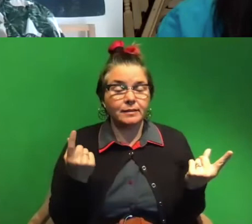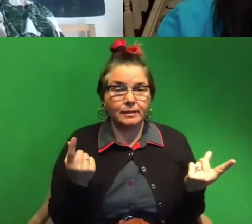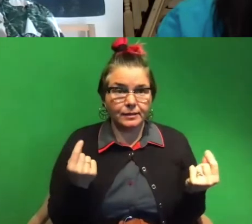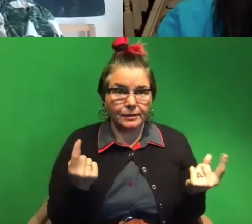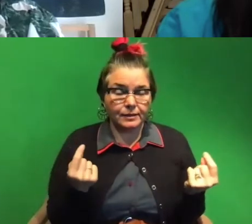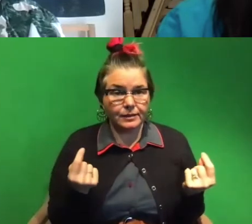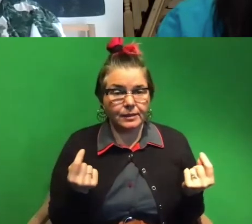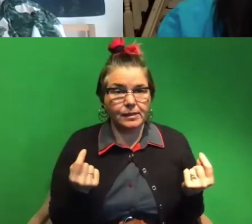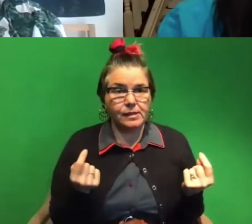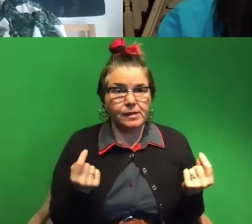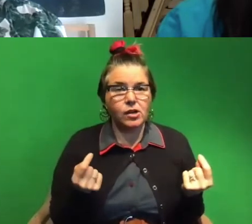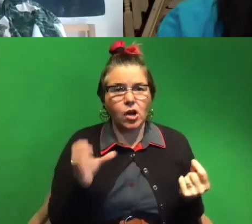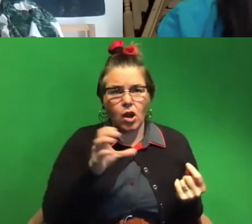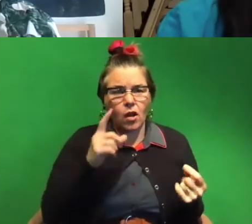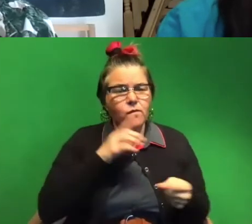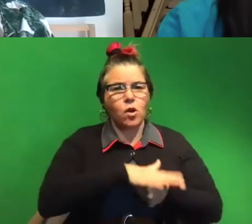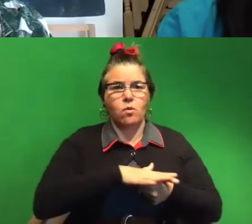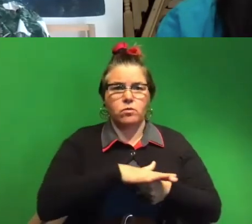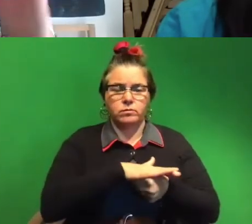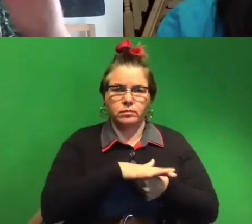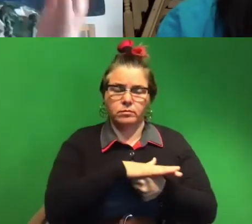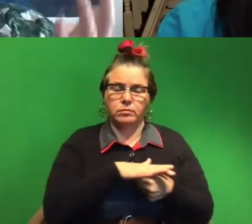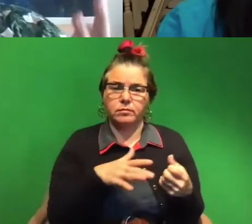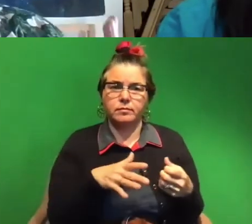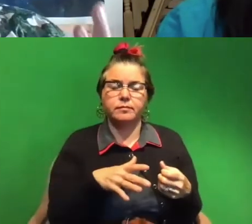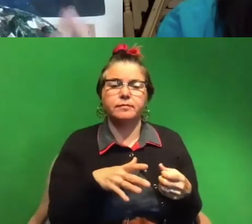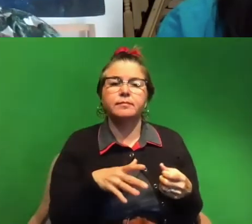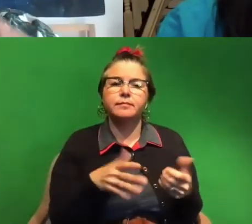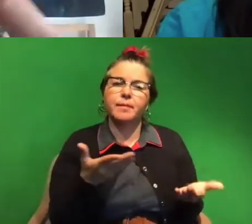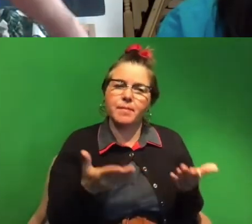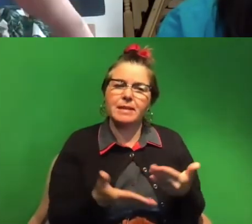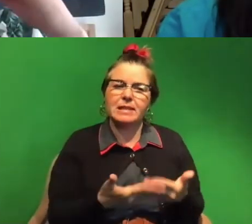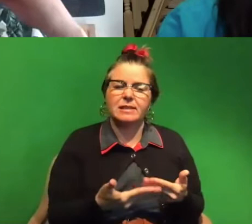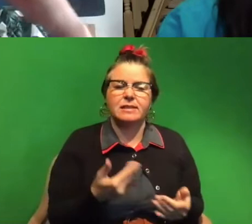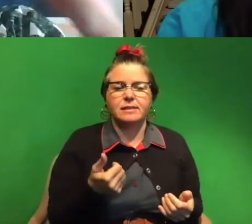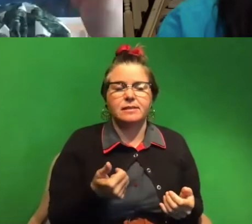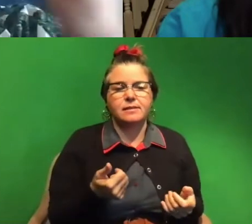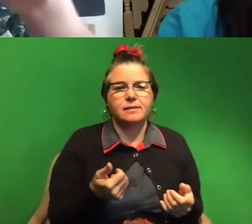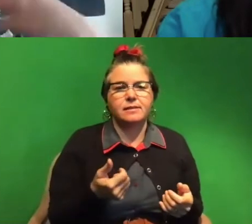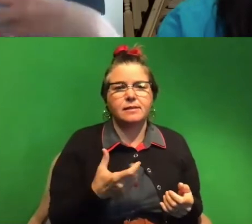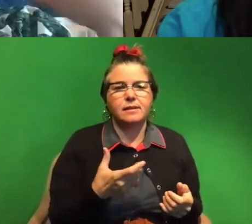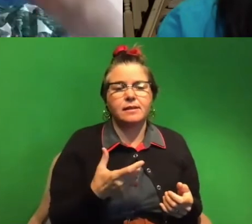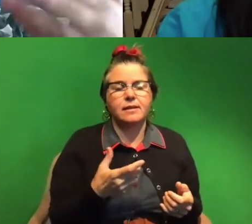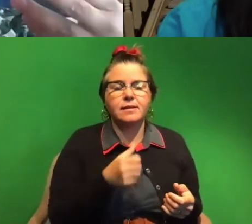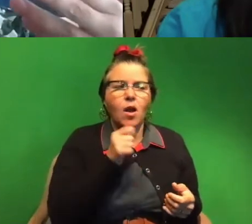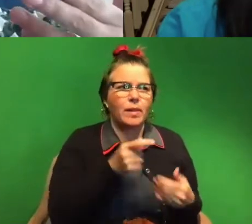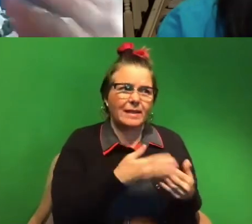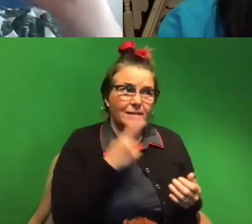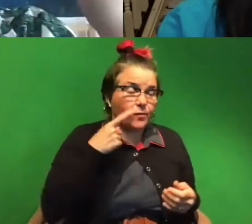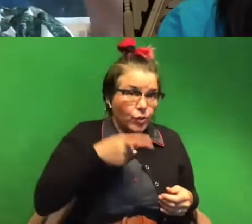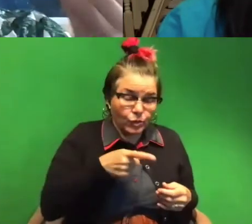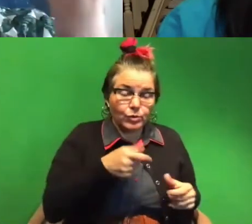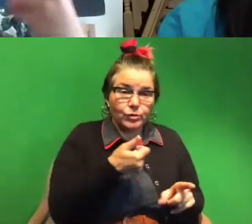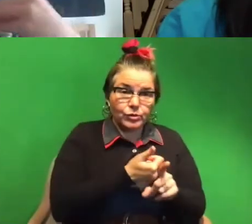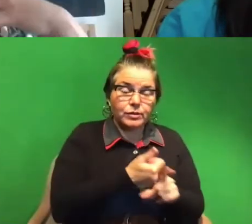is to look for local. And that's going to be the probably the easiest, and not only easiest for you to do, but